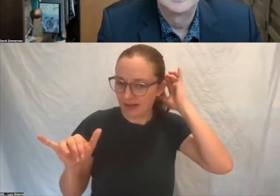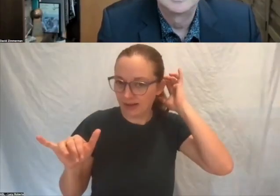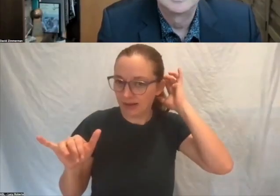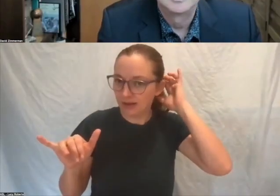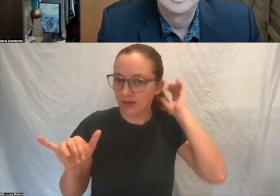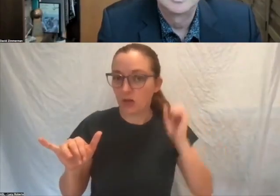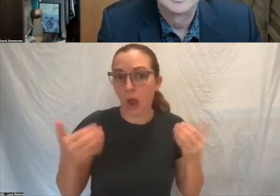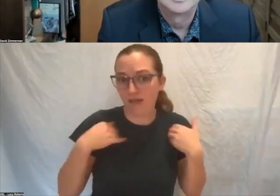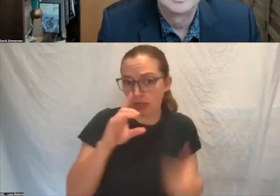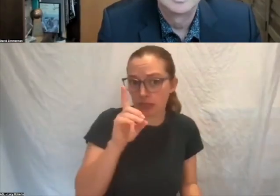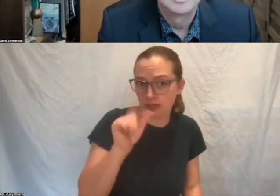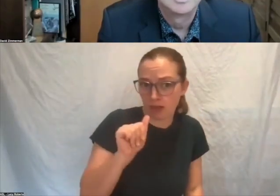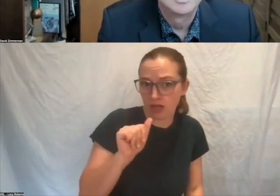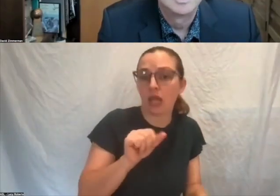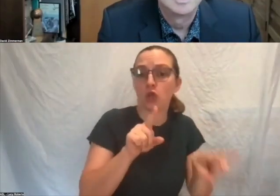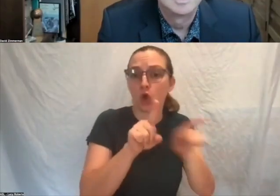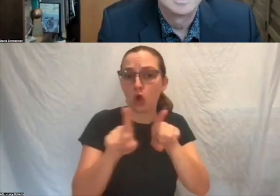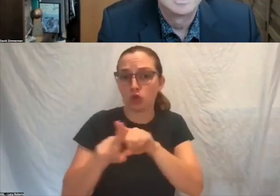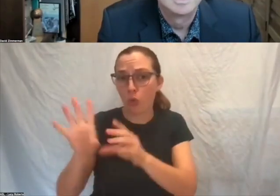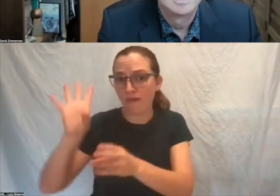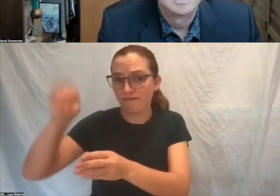part of,